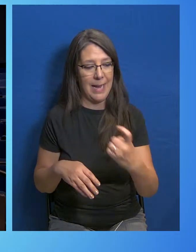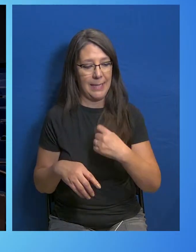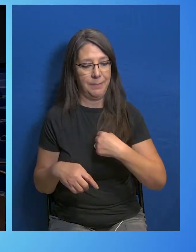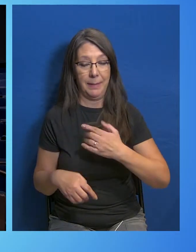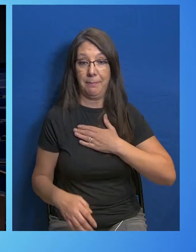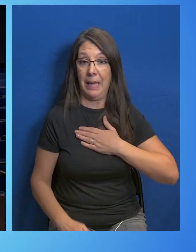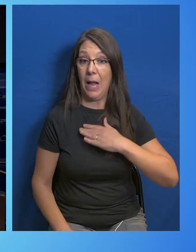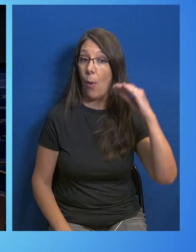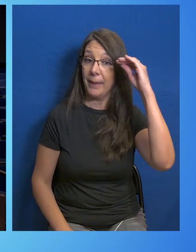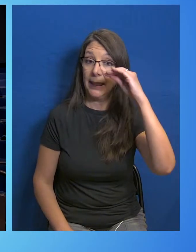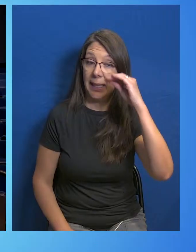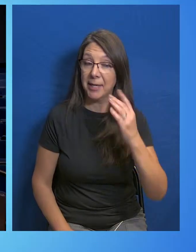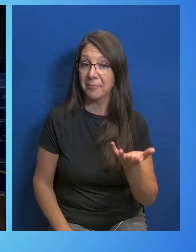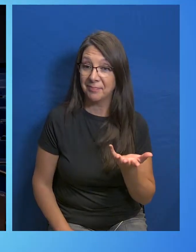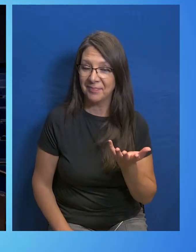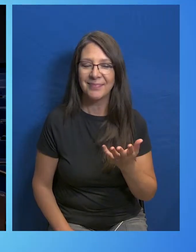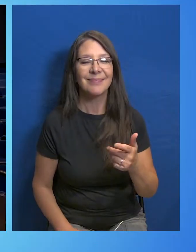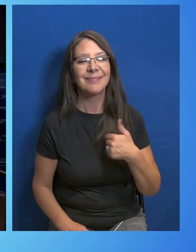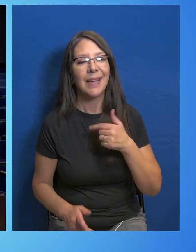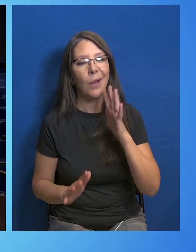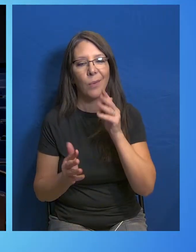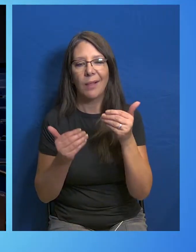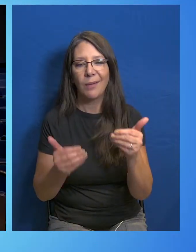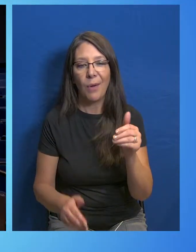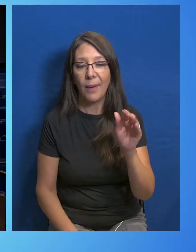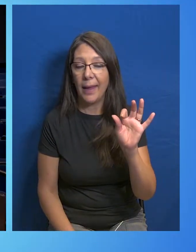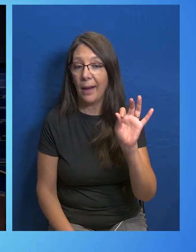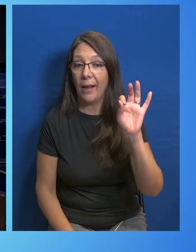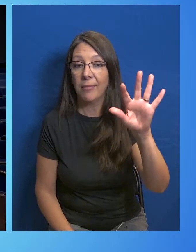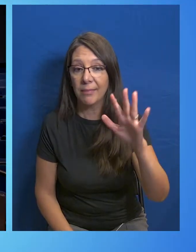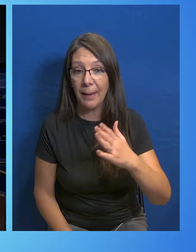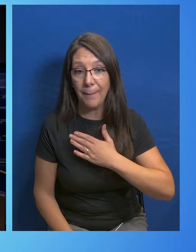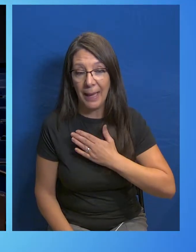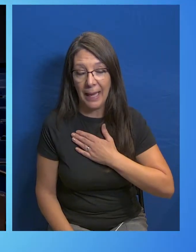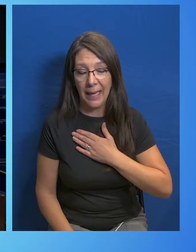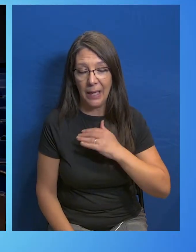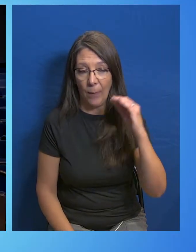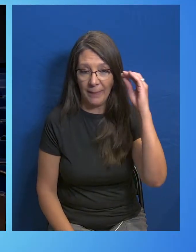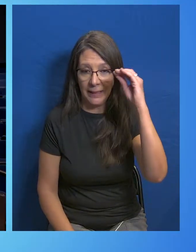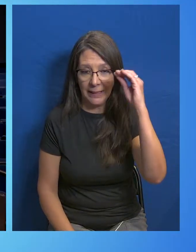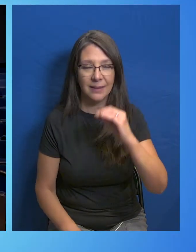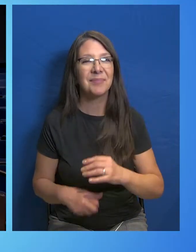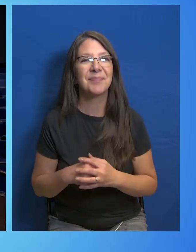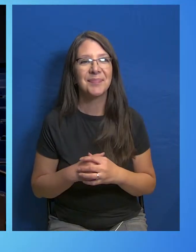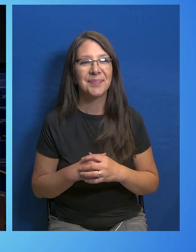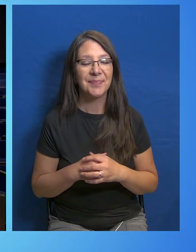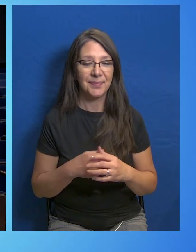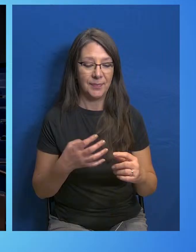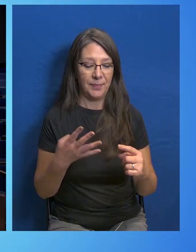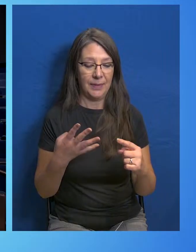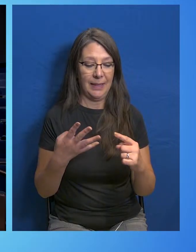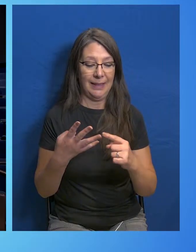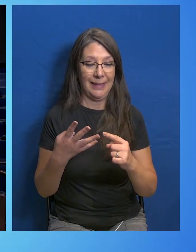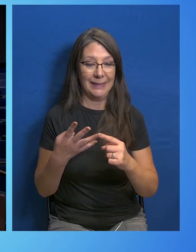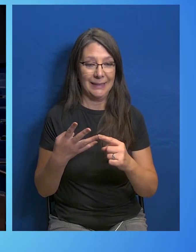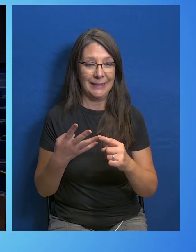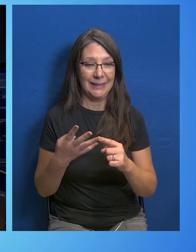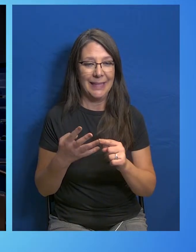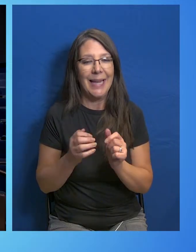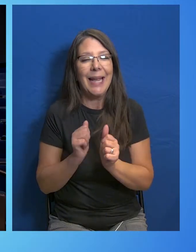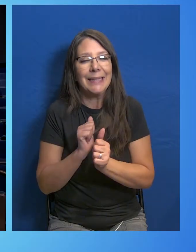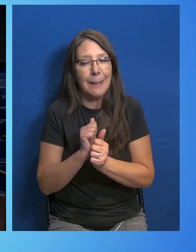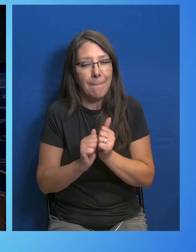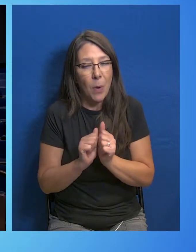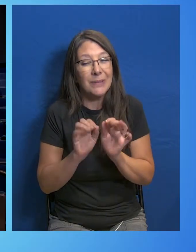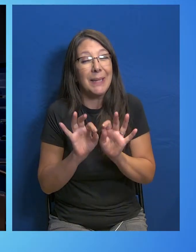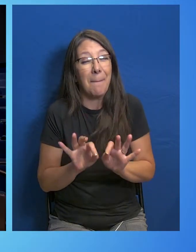going to, I'm going to go ahead and give it to you anyway. I think that this, out of all of the bills, is probably the most important